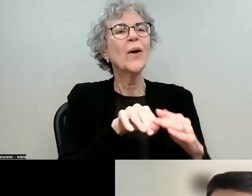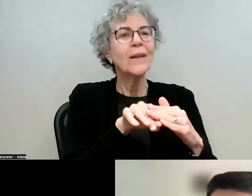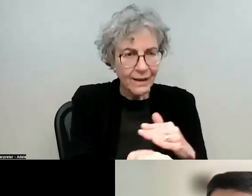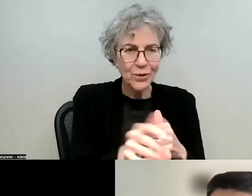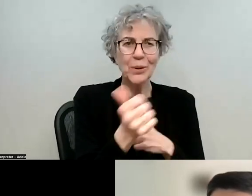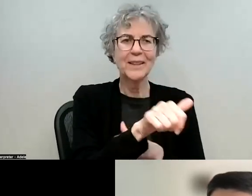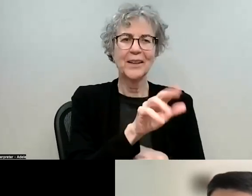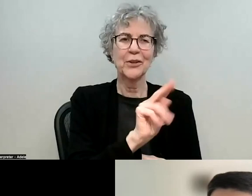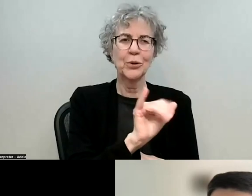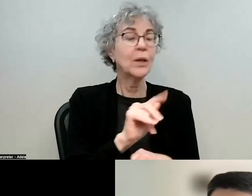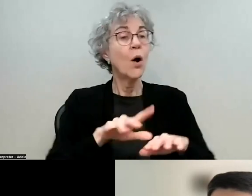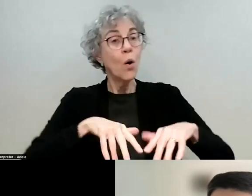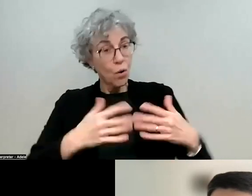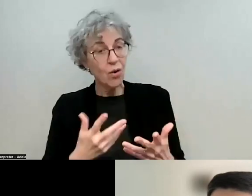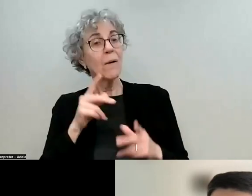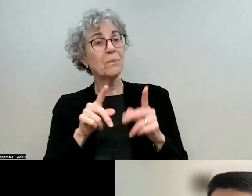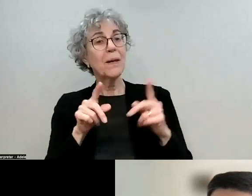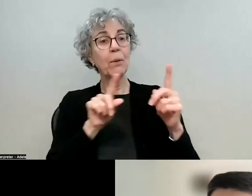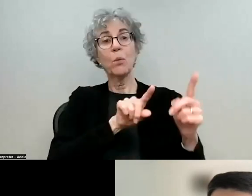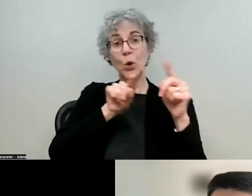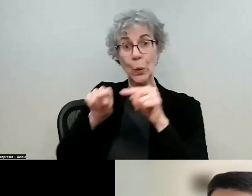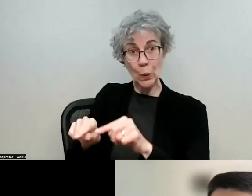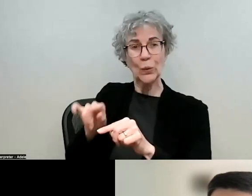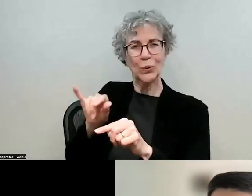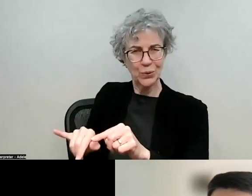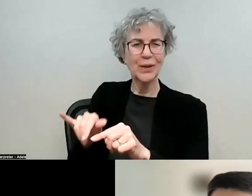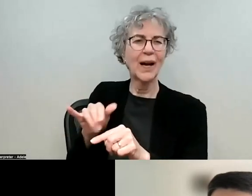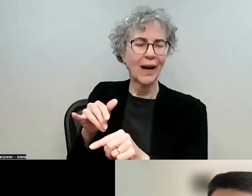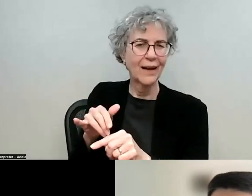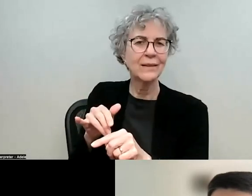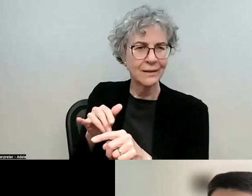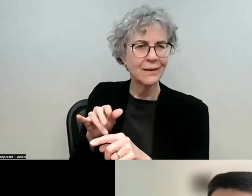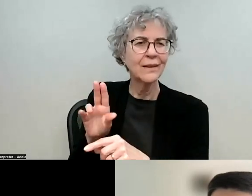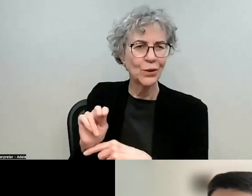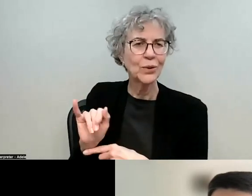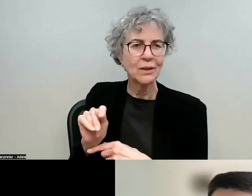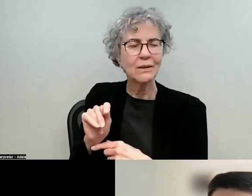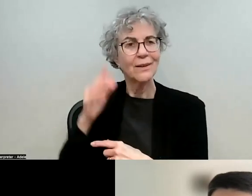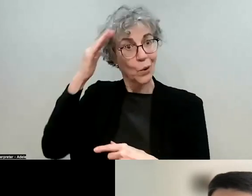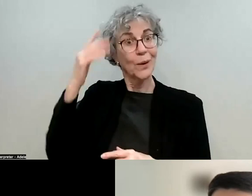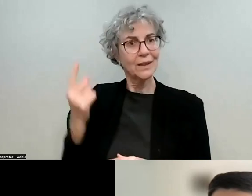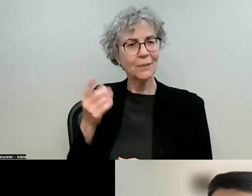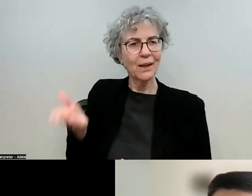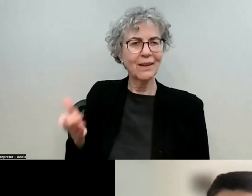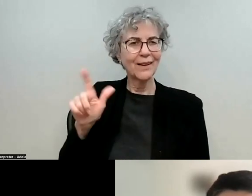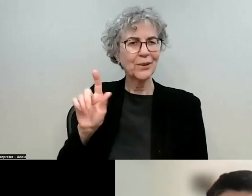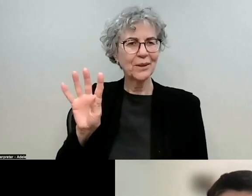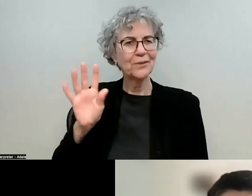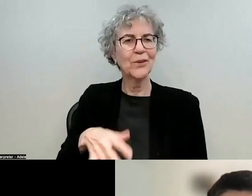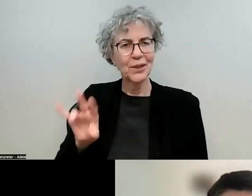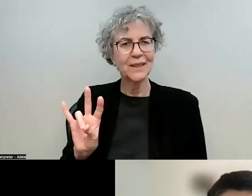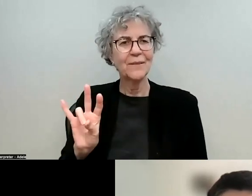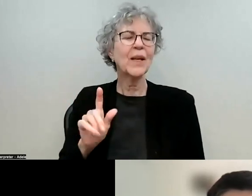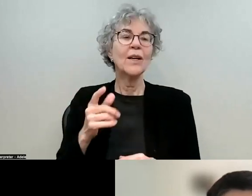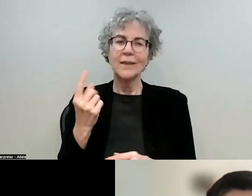Or people would come to them and they'd know that there'd be somebody there 24/7. One of the pieces that we learned getting into